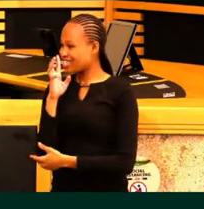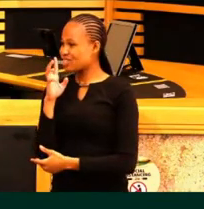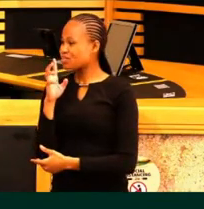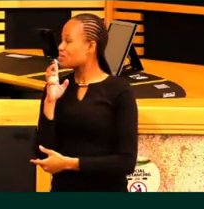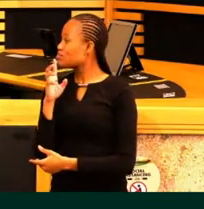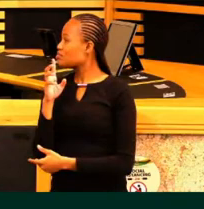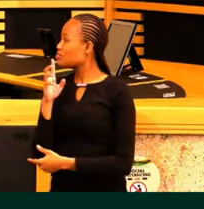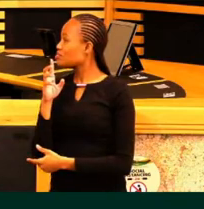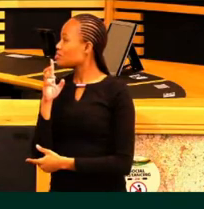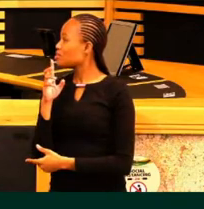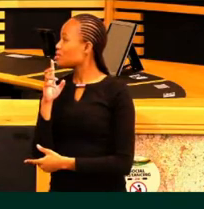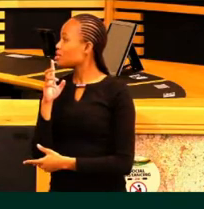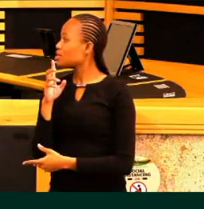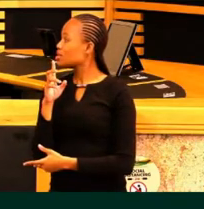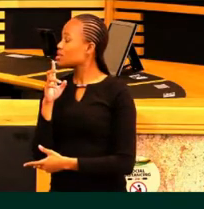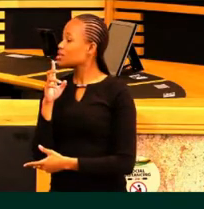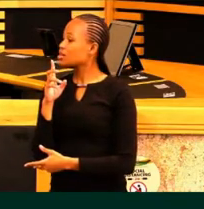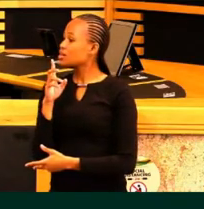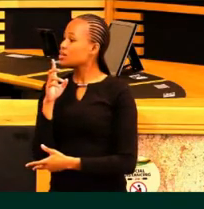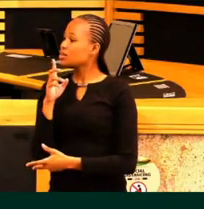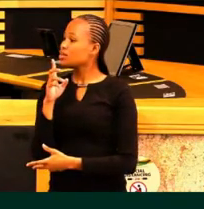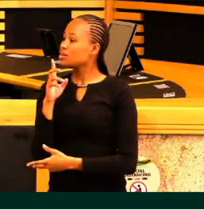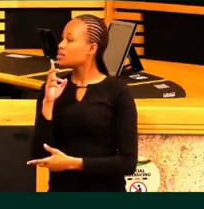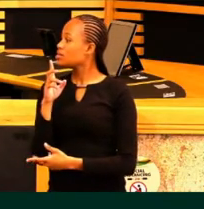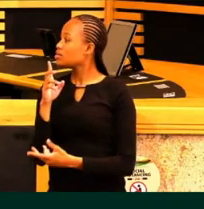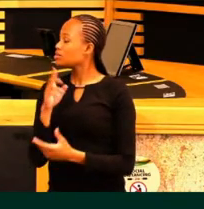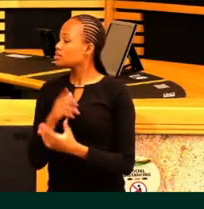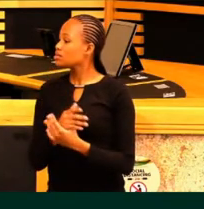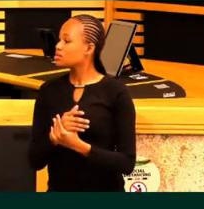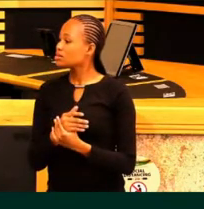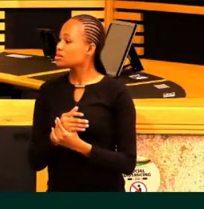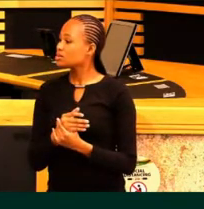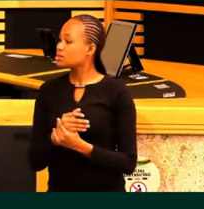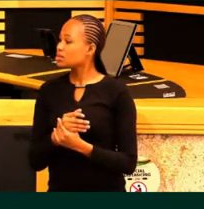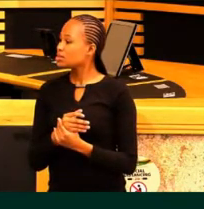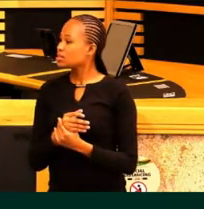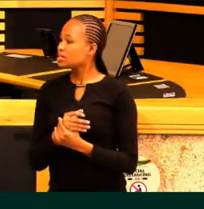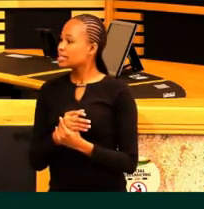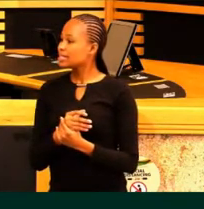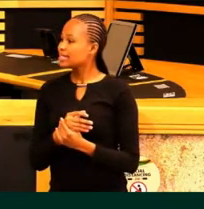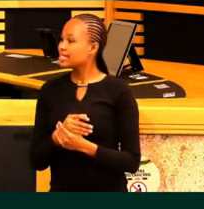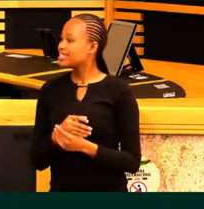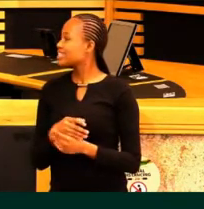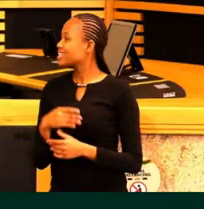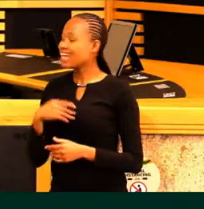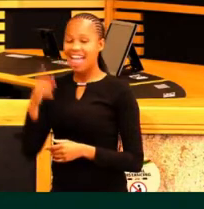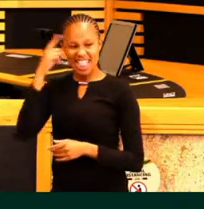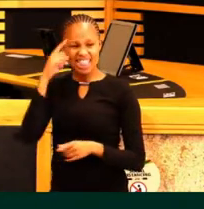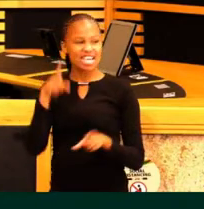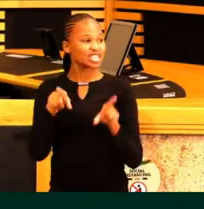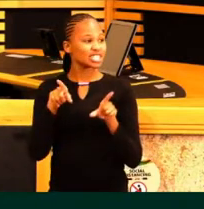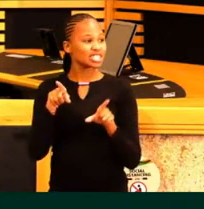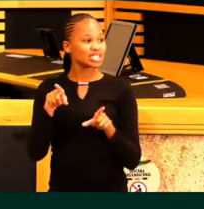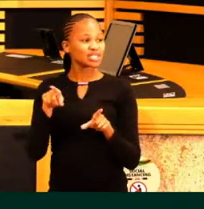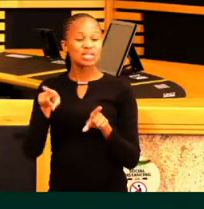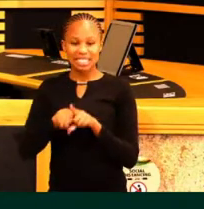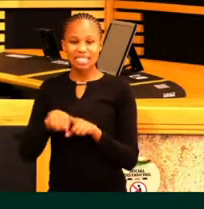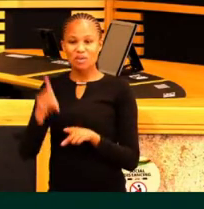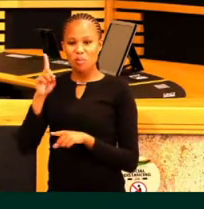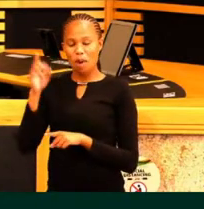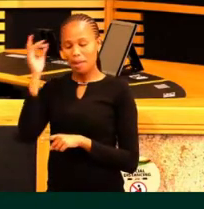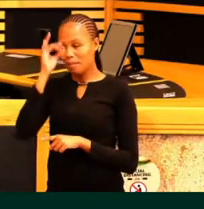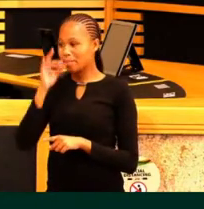unemployment numbers I think in the circle one minute to speak uh we speak of unemployment